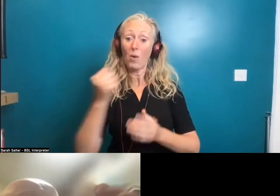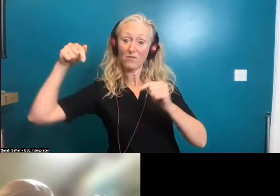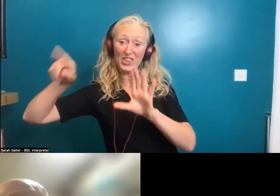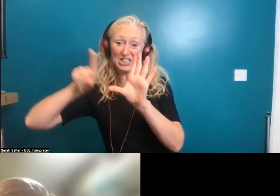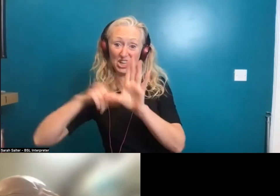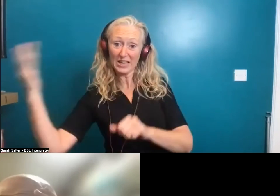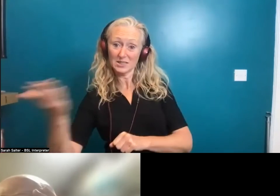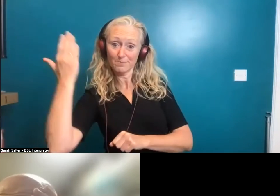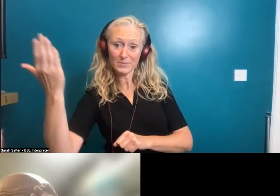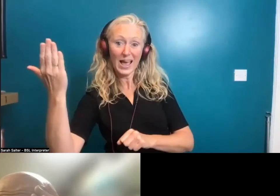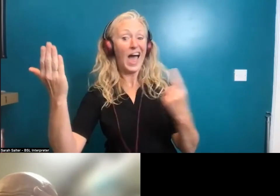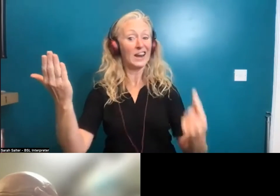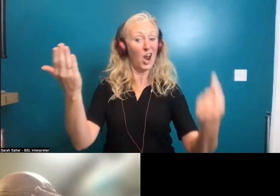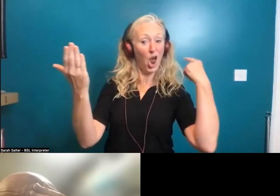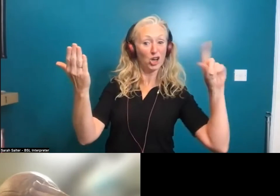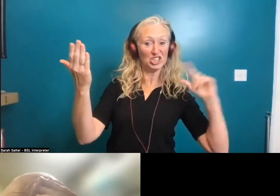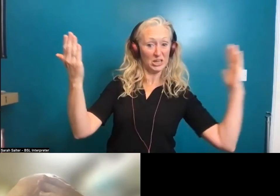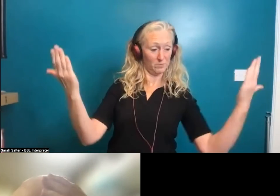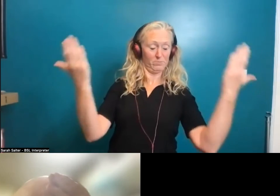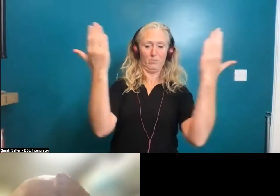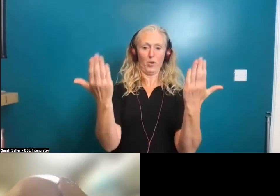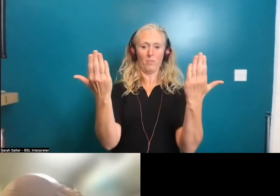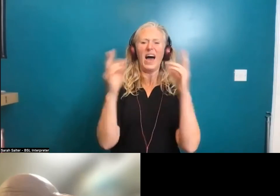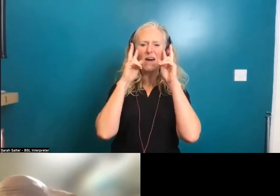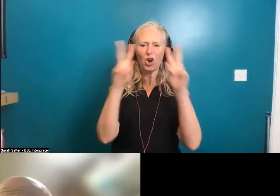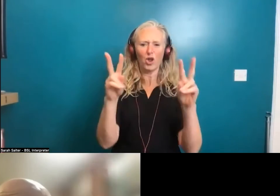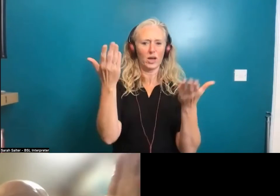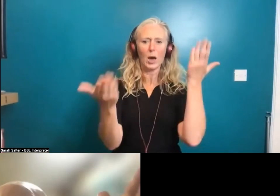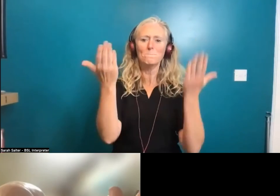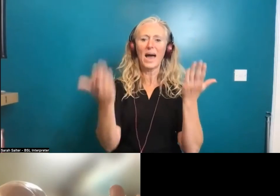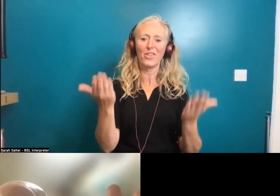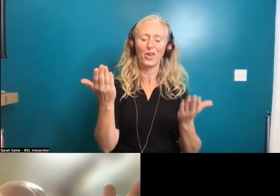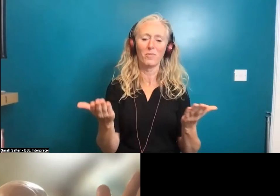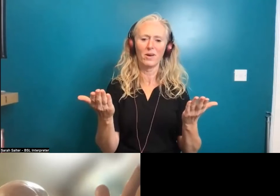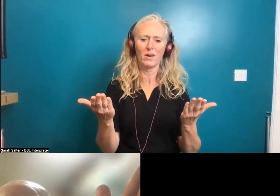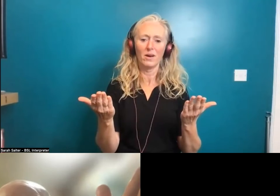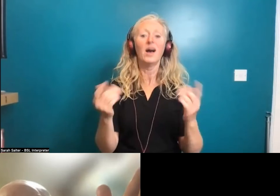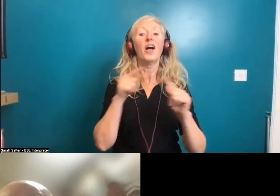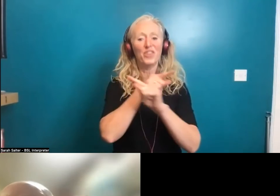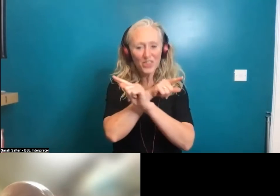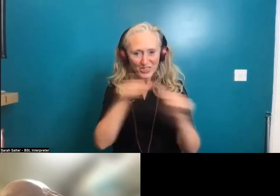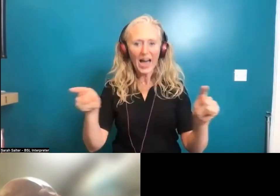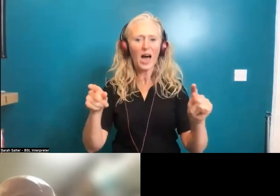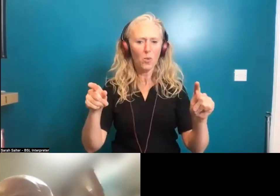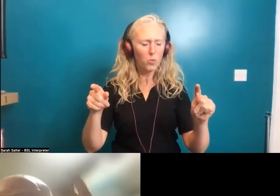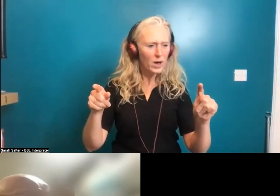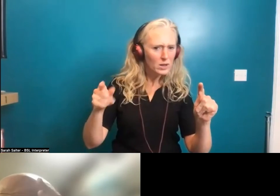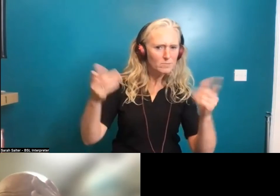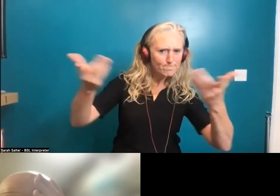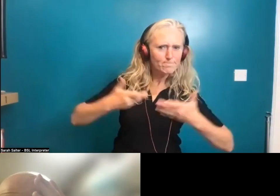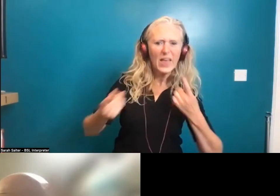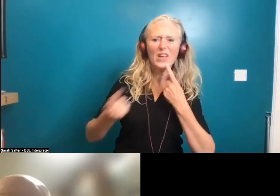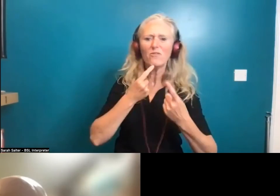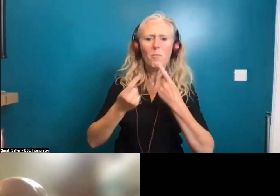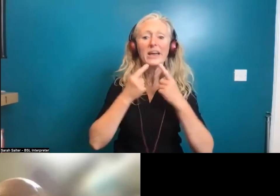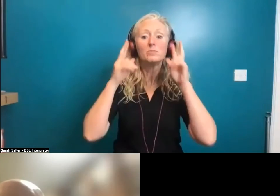side by side, and we look at them together. And that gives us an idea of how much the visual field has shrunk, if anything at